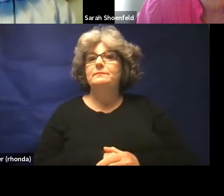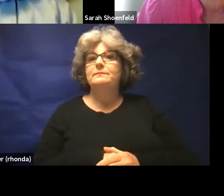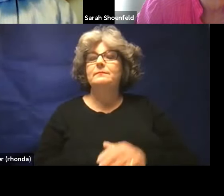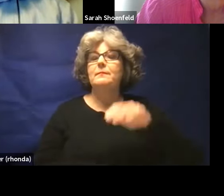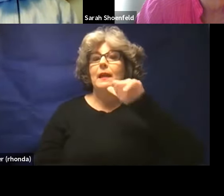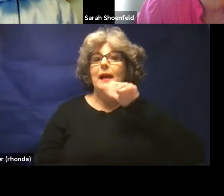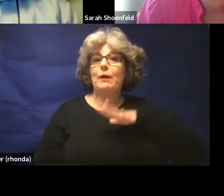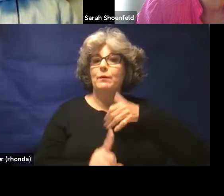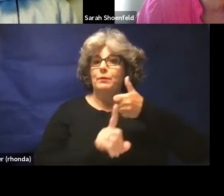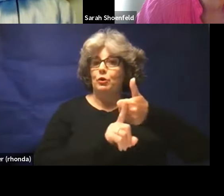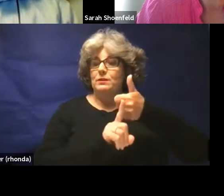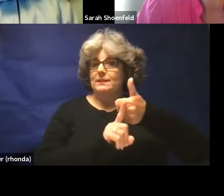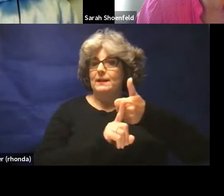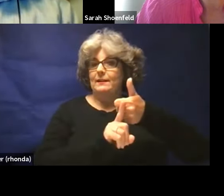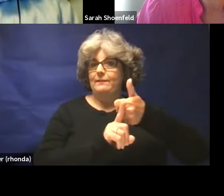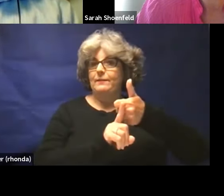who moved to